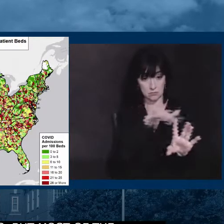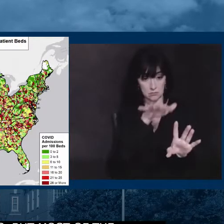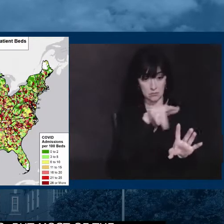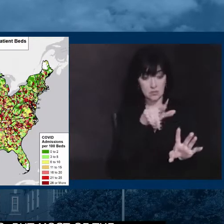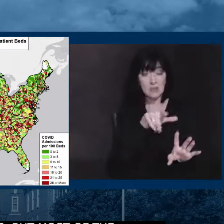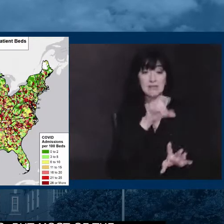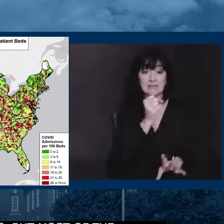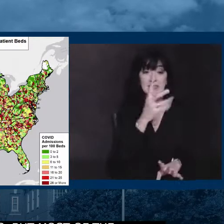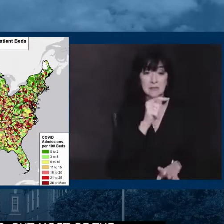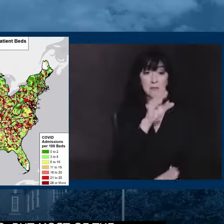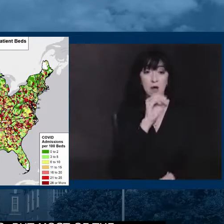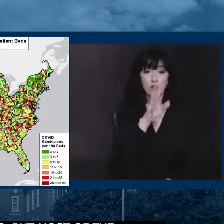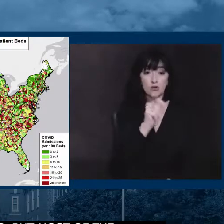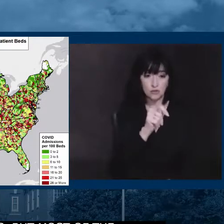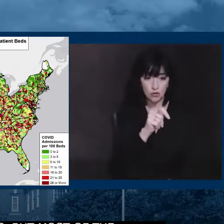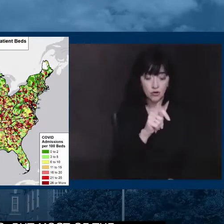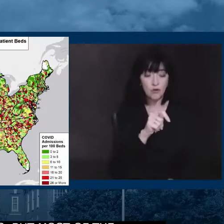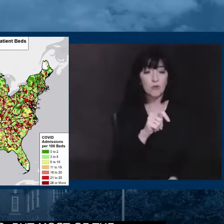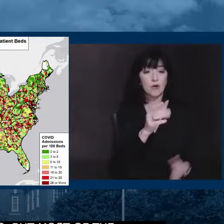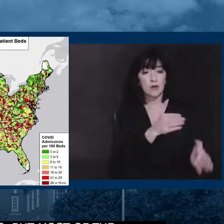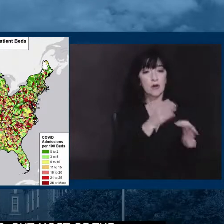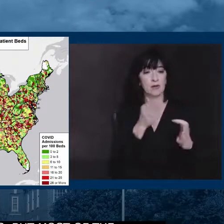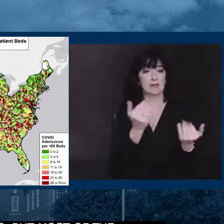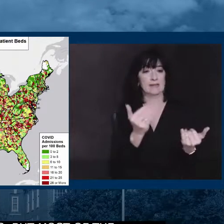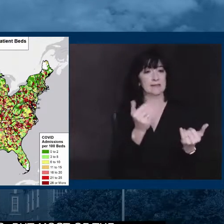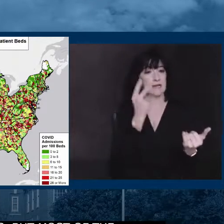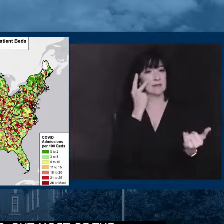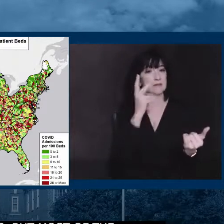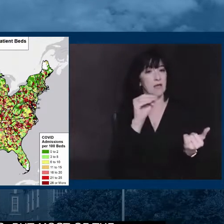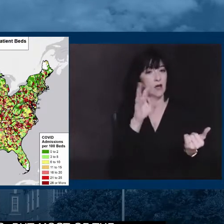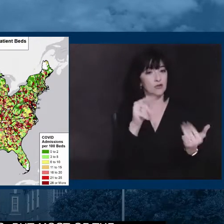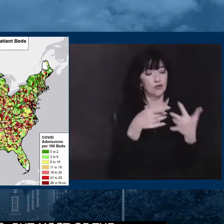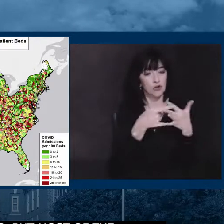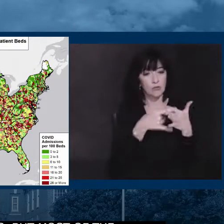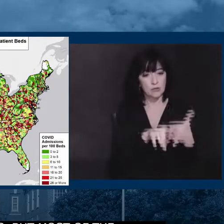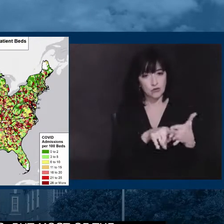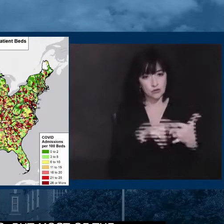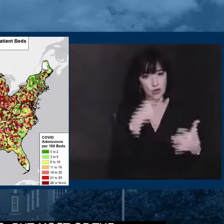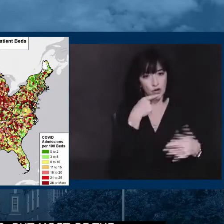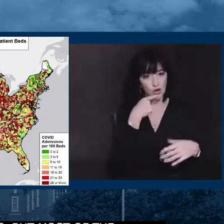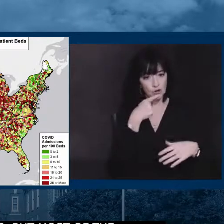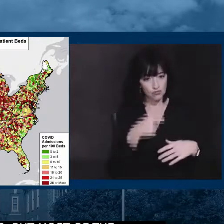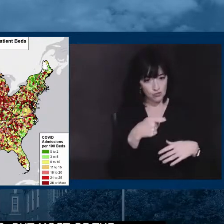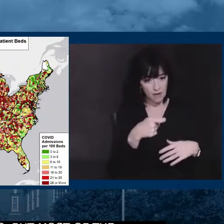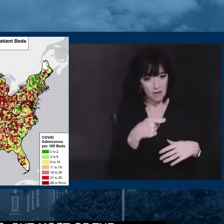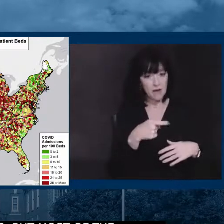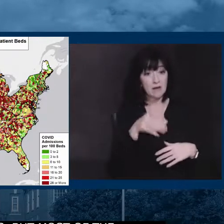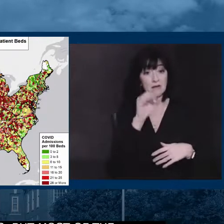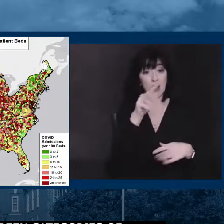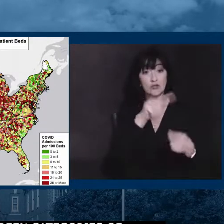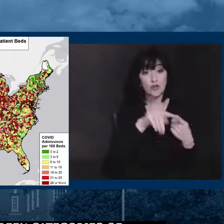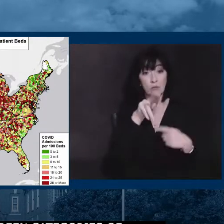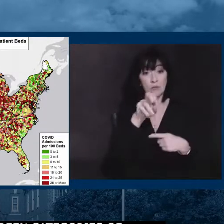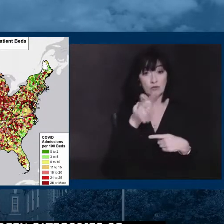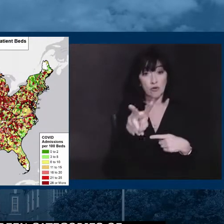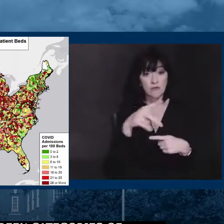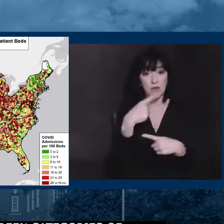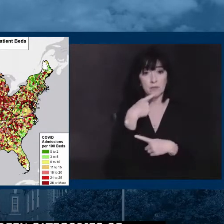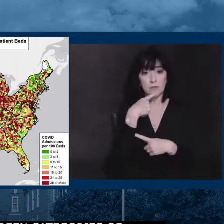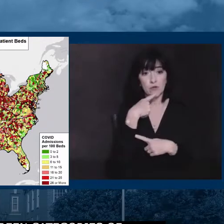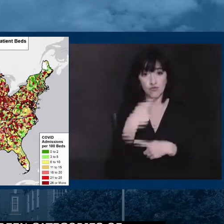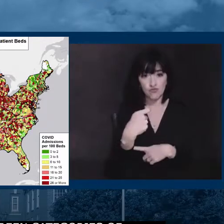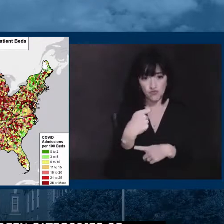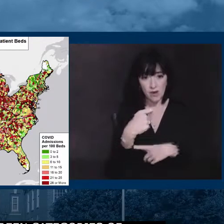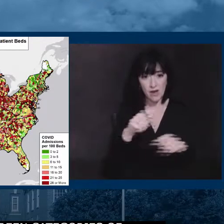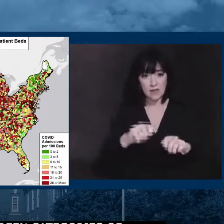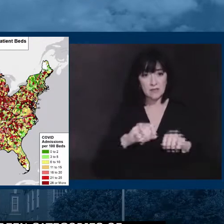next slide, you can see the red filling up. When you move from October to November, significant increase,